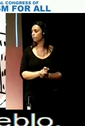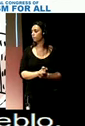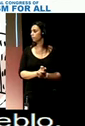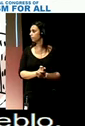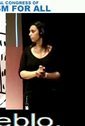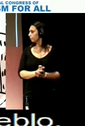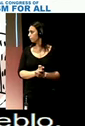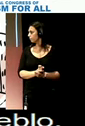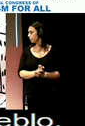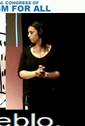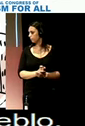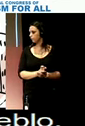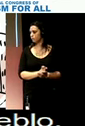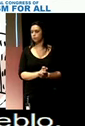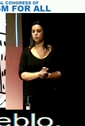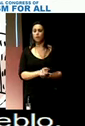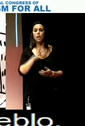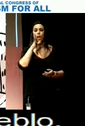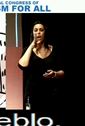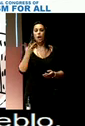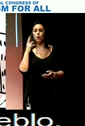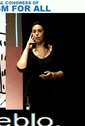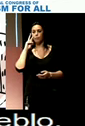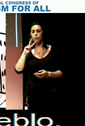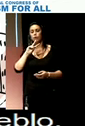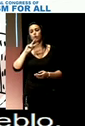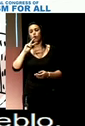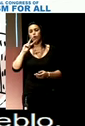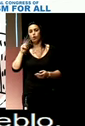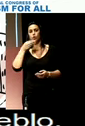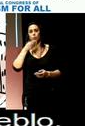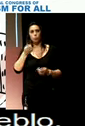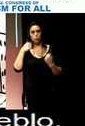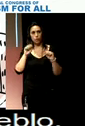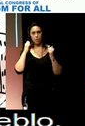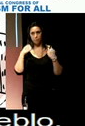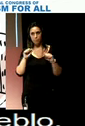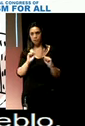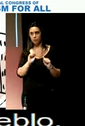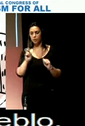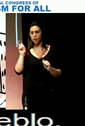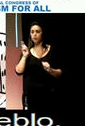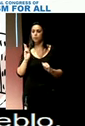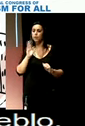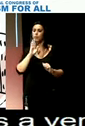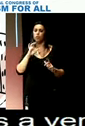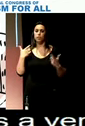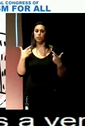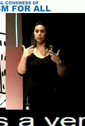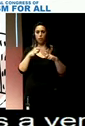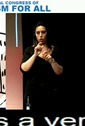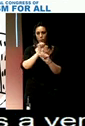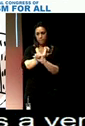Let's see now, another good practice came from the private sector.